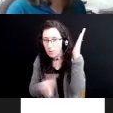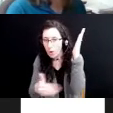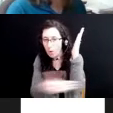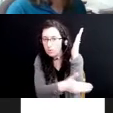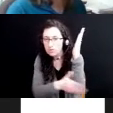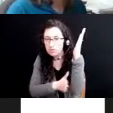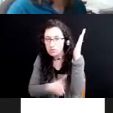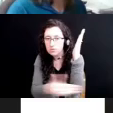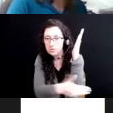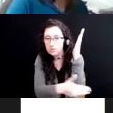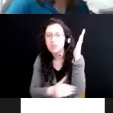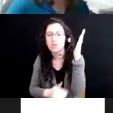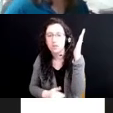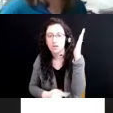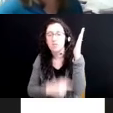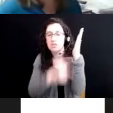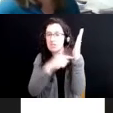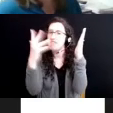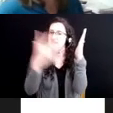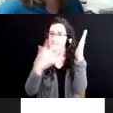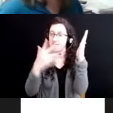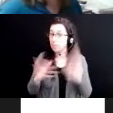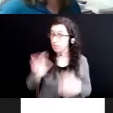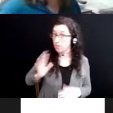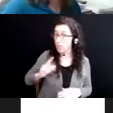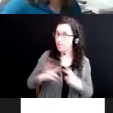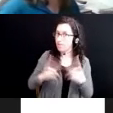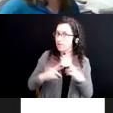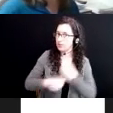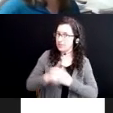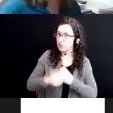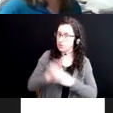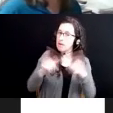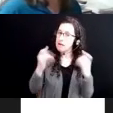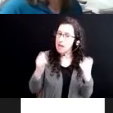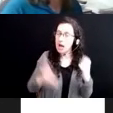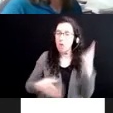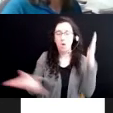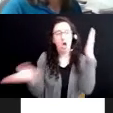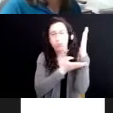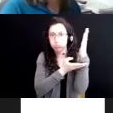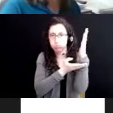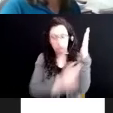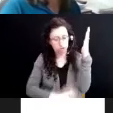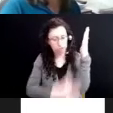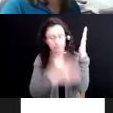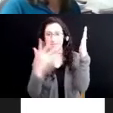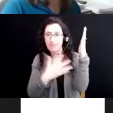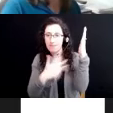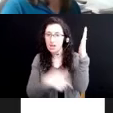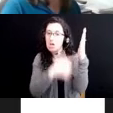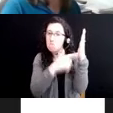road. So it was a real hazard. But we eliminated the hazard, but retained as much of